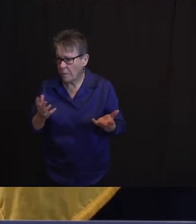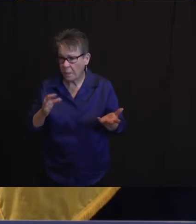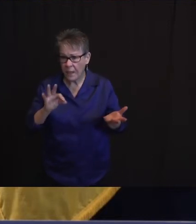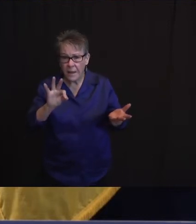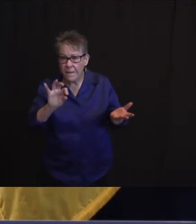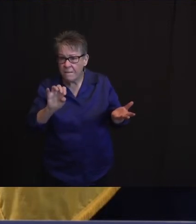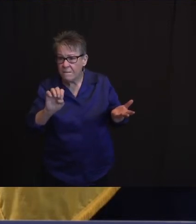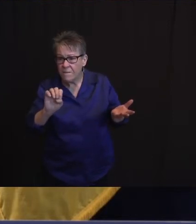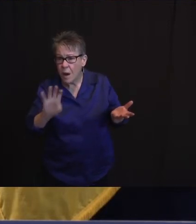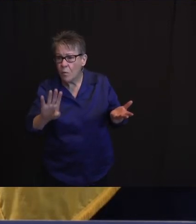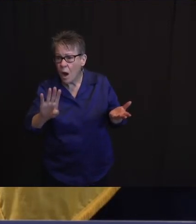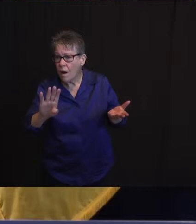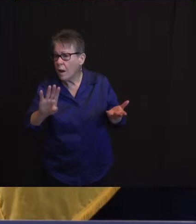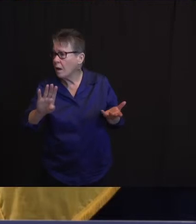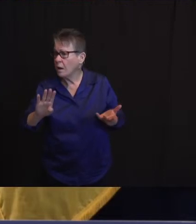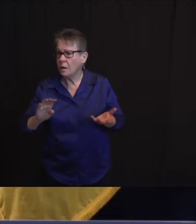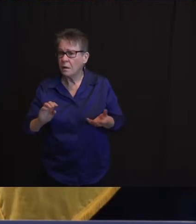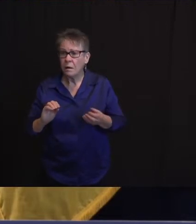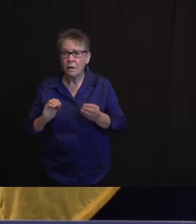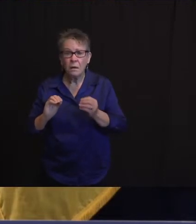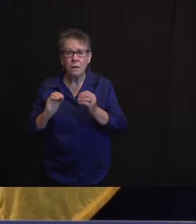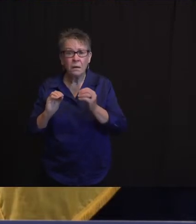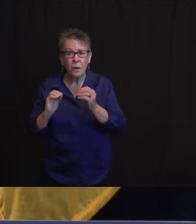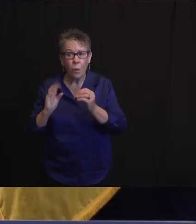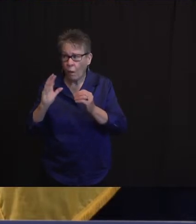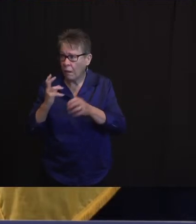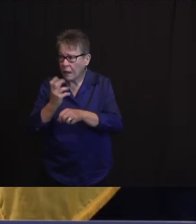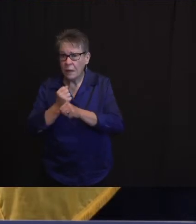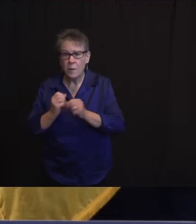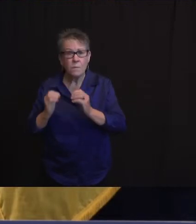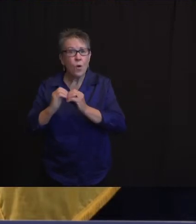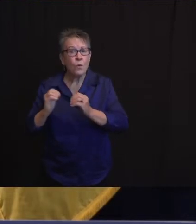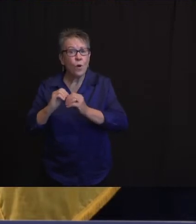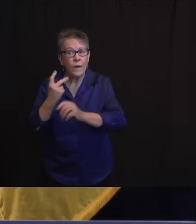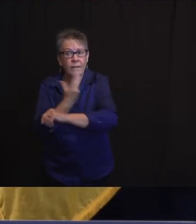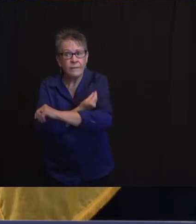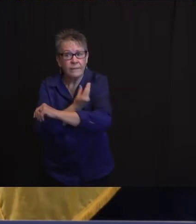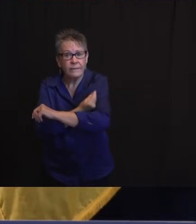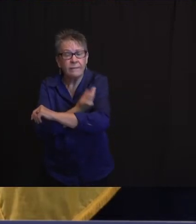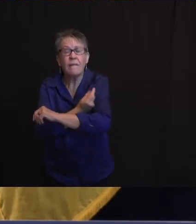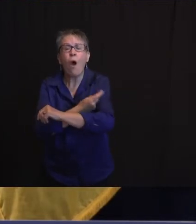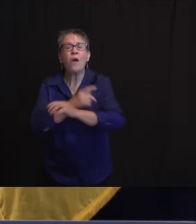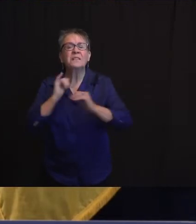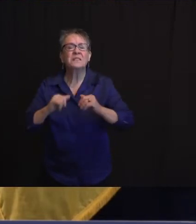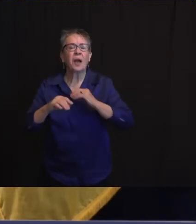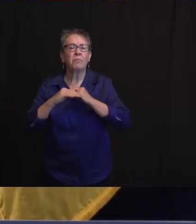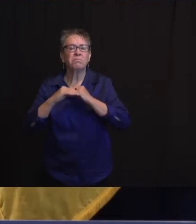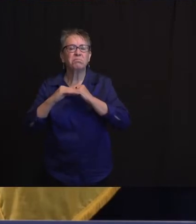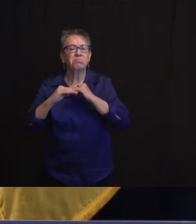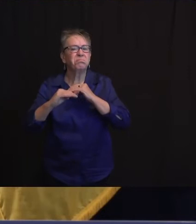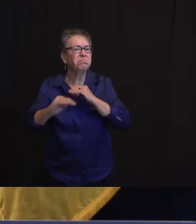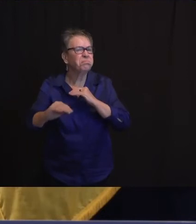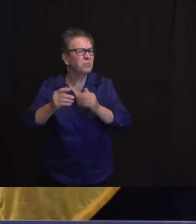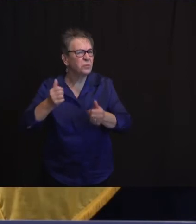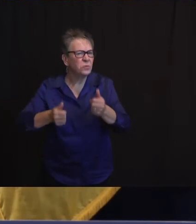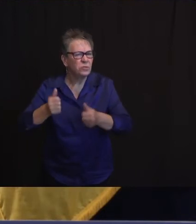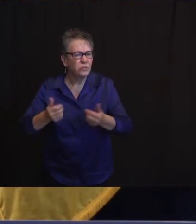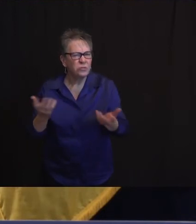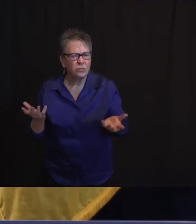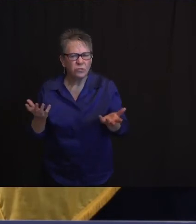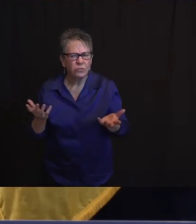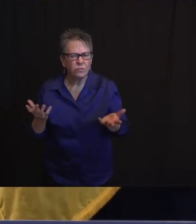have a sense about what kind of an increase we're expecting, and what do you think it's still reasonable that 70%